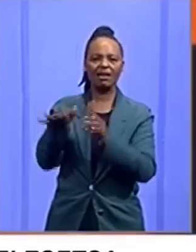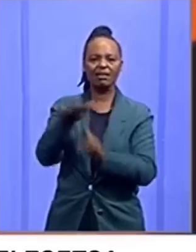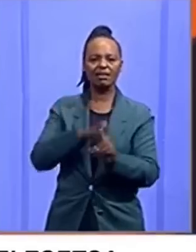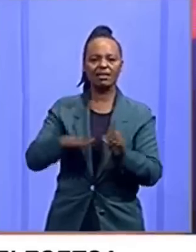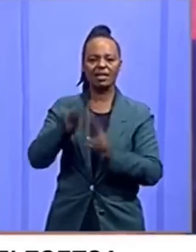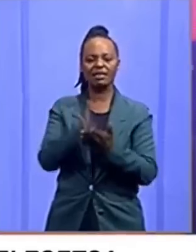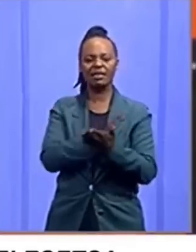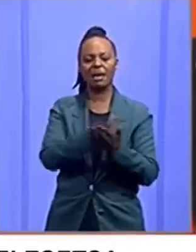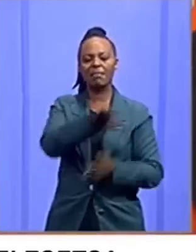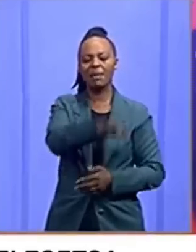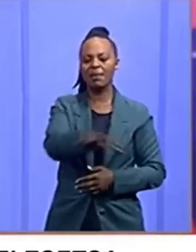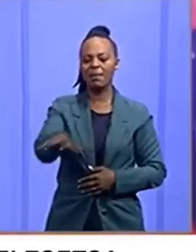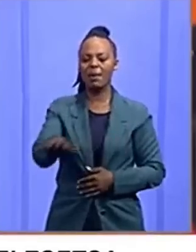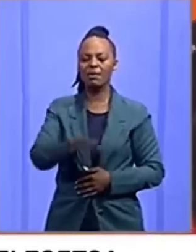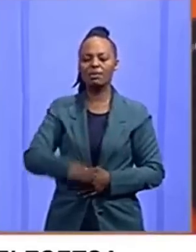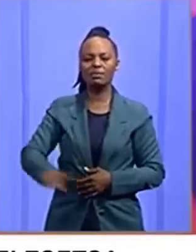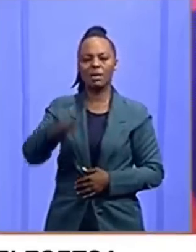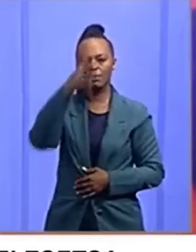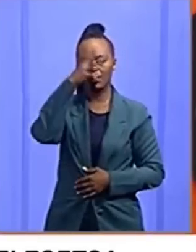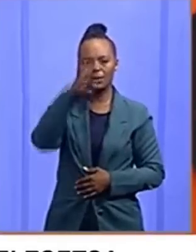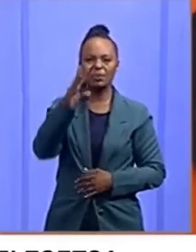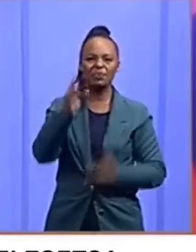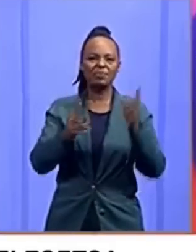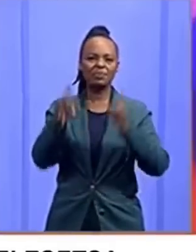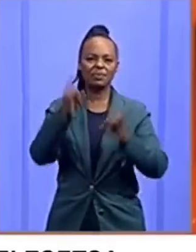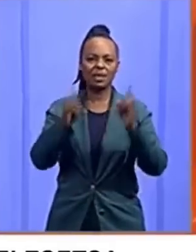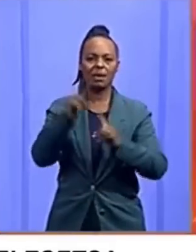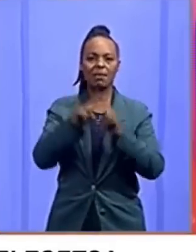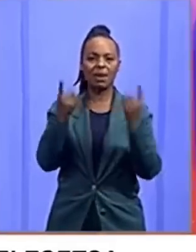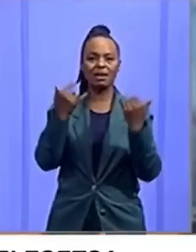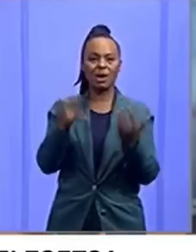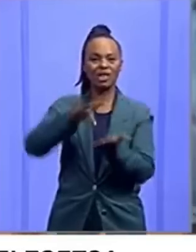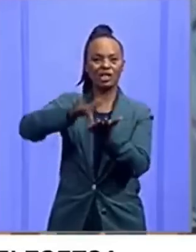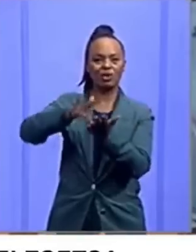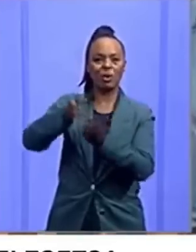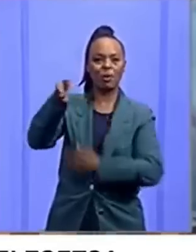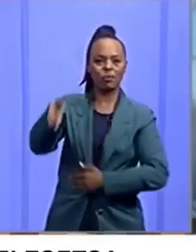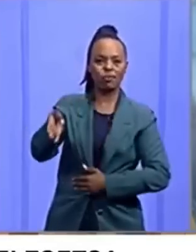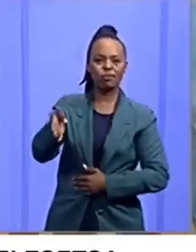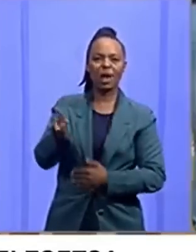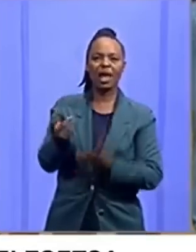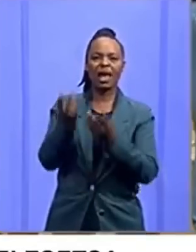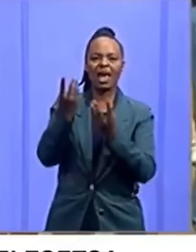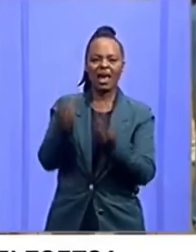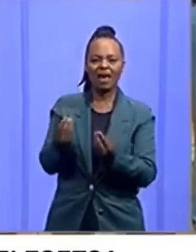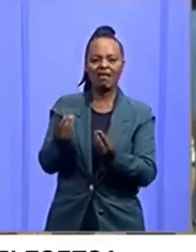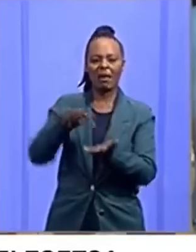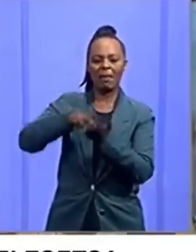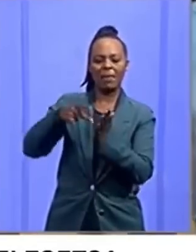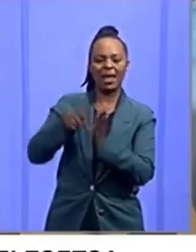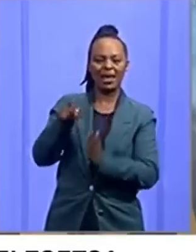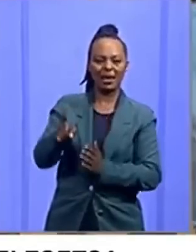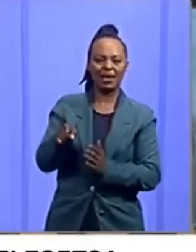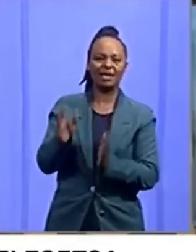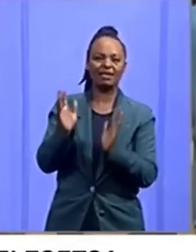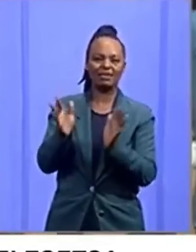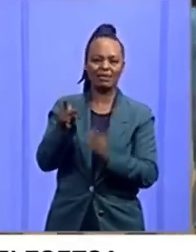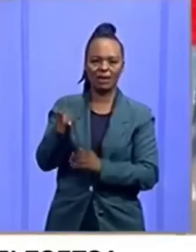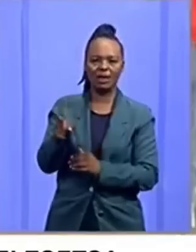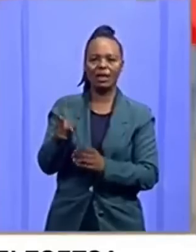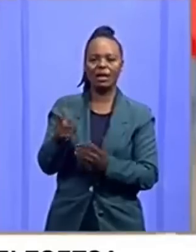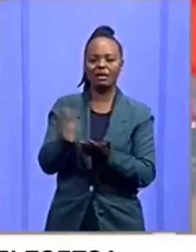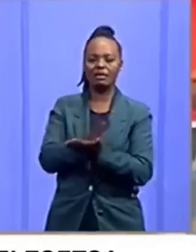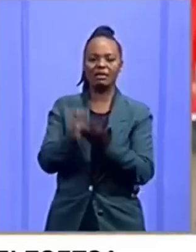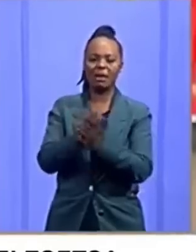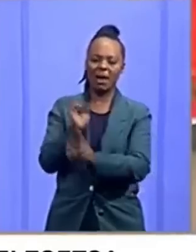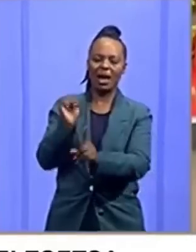city. We have contained the situation. For instance, in Centurion, there were attempts to attack some of